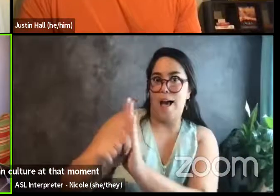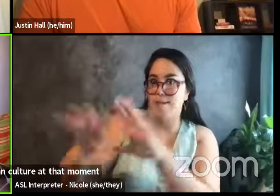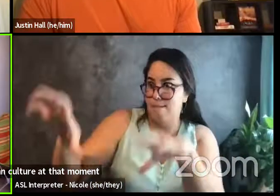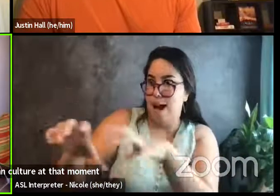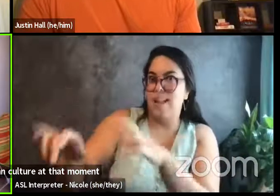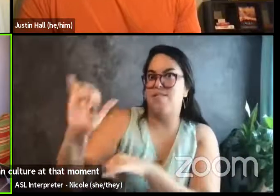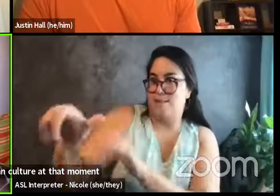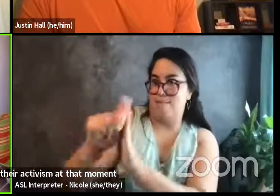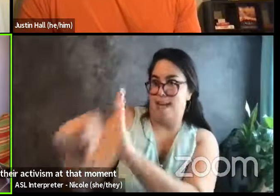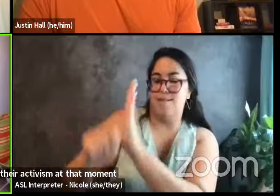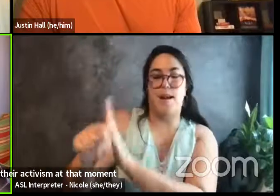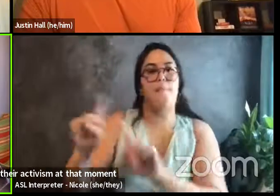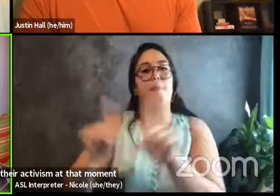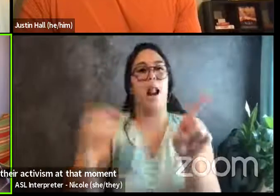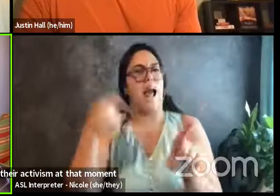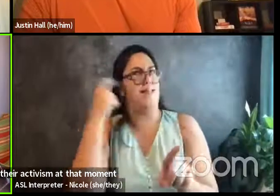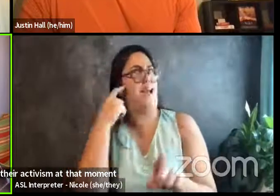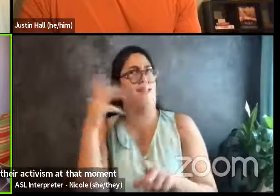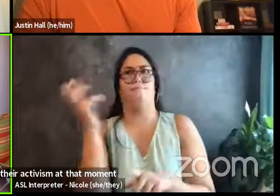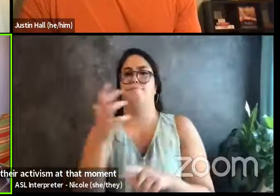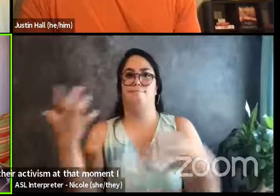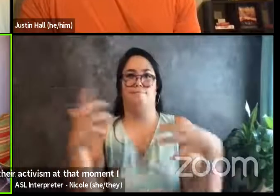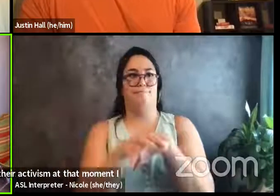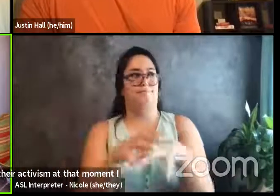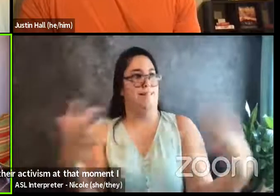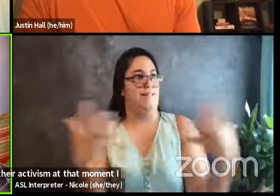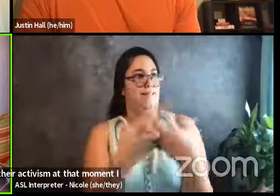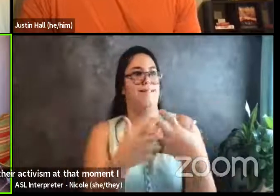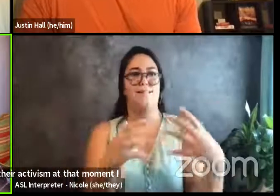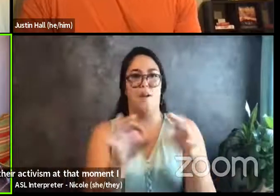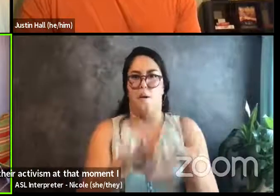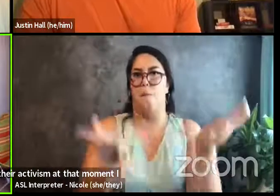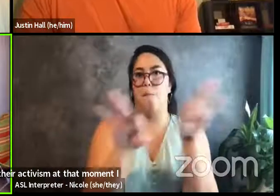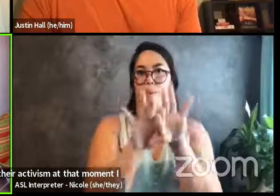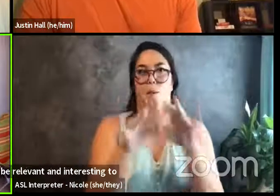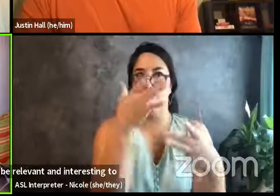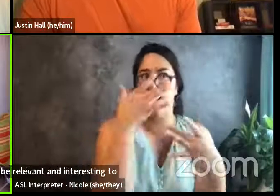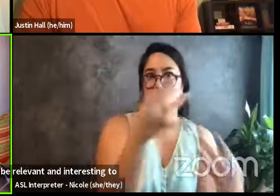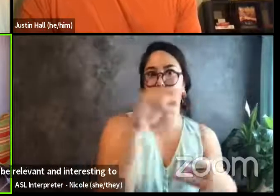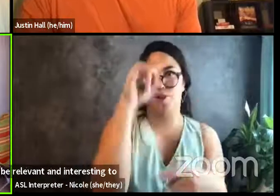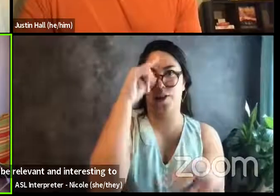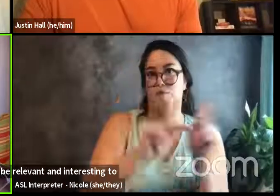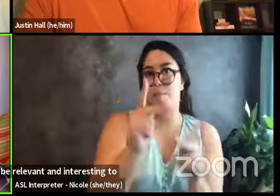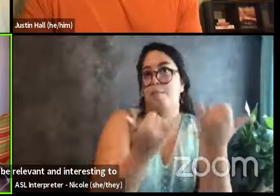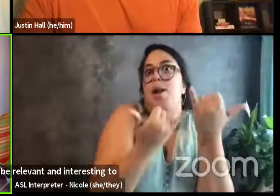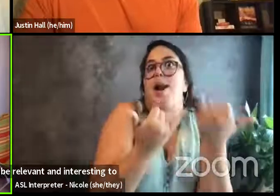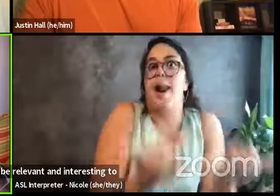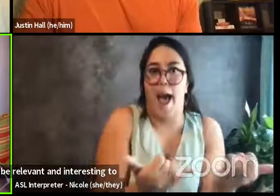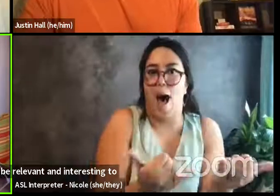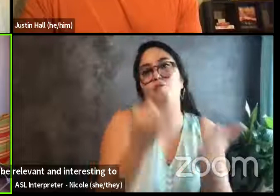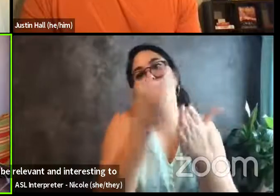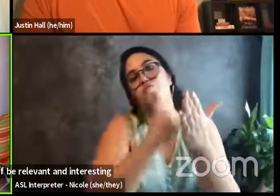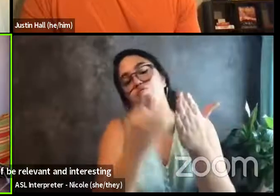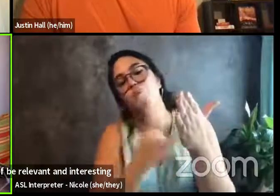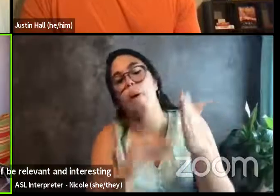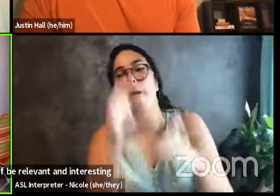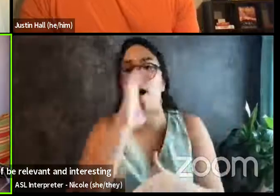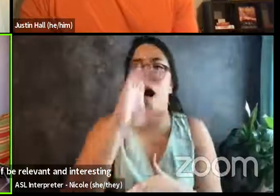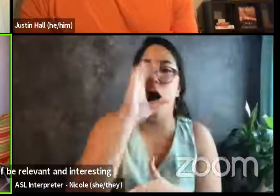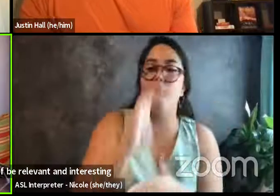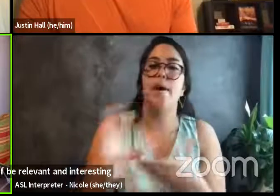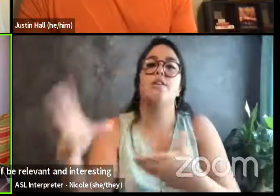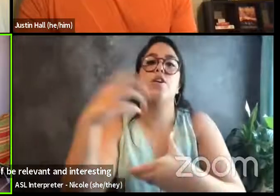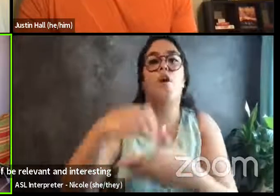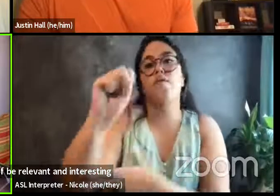I think it would still sort of, uh, be relevant and interesting to folks today who are drawing comics, who are involved in social